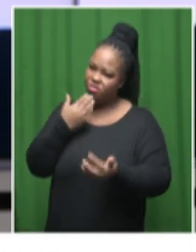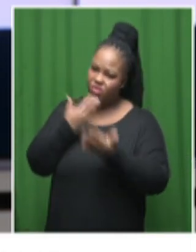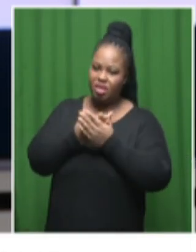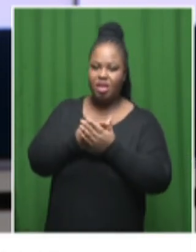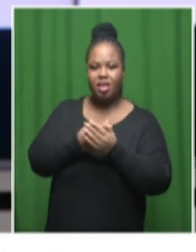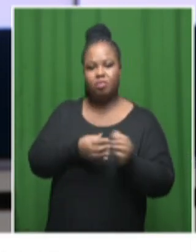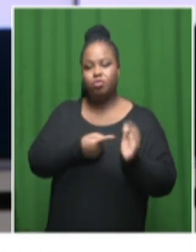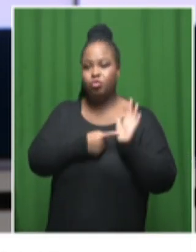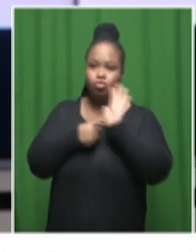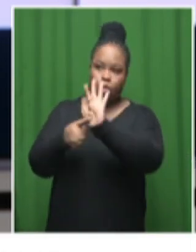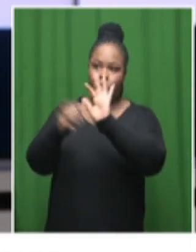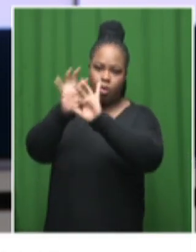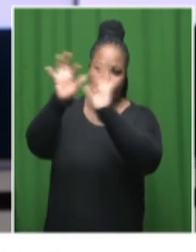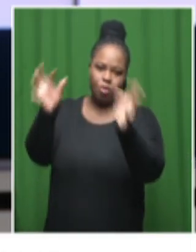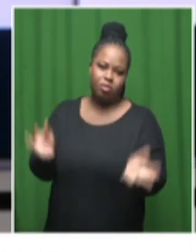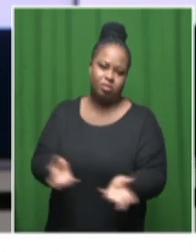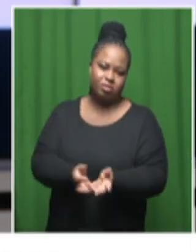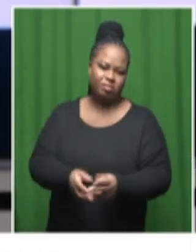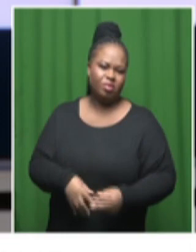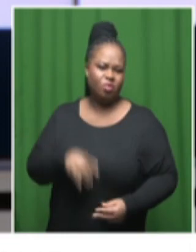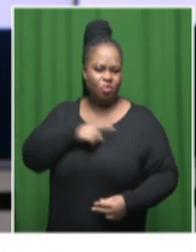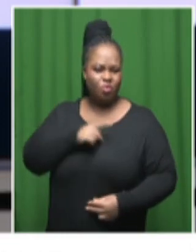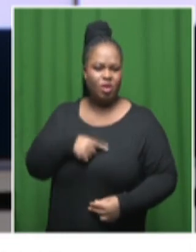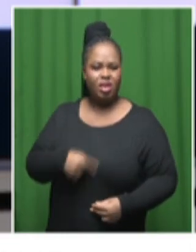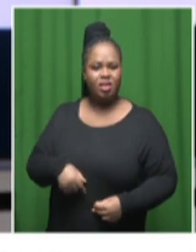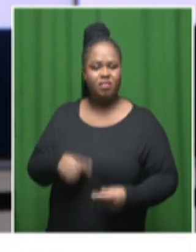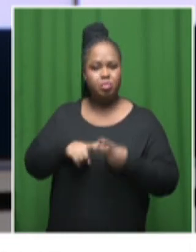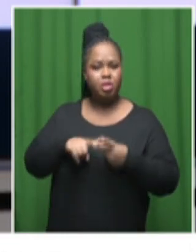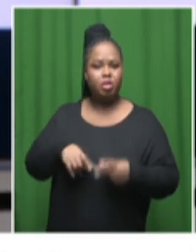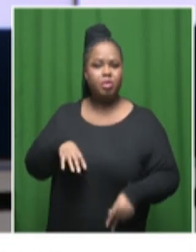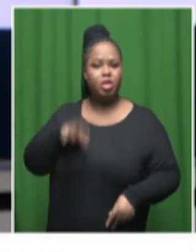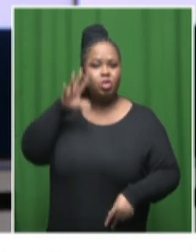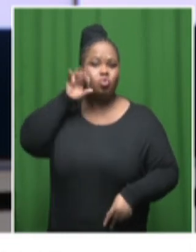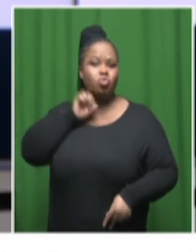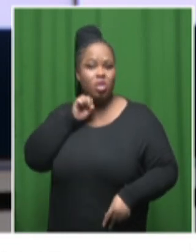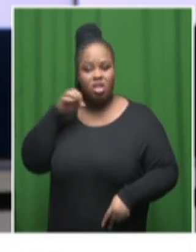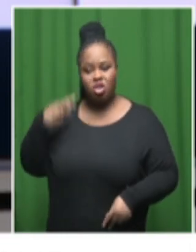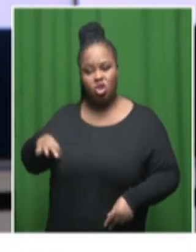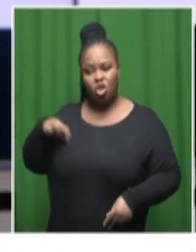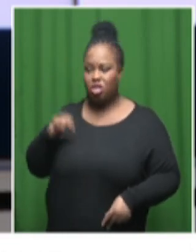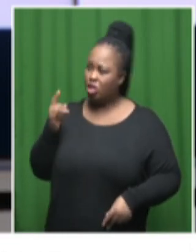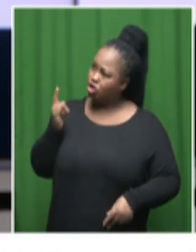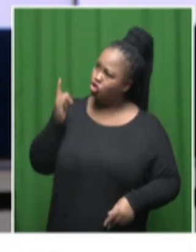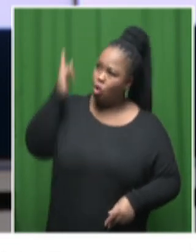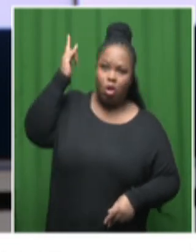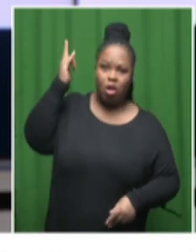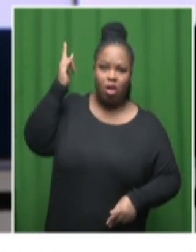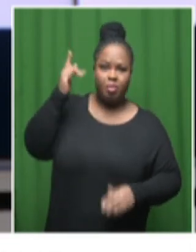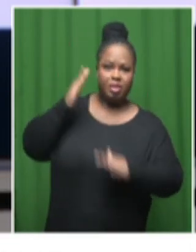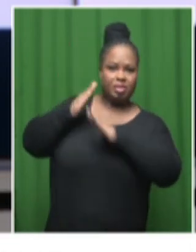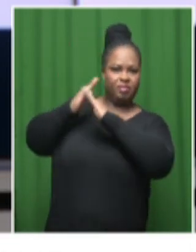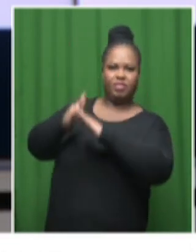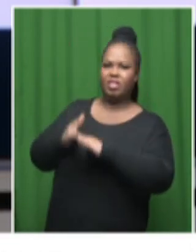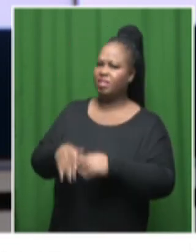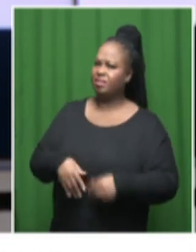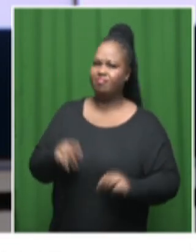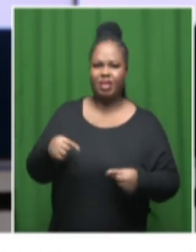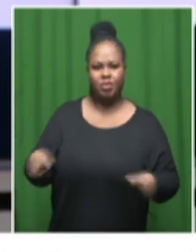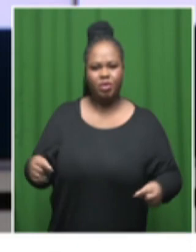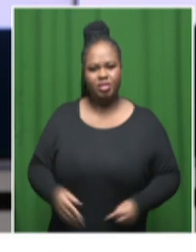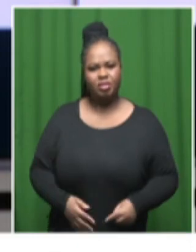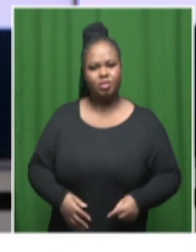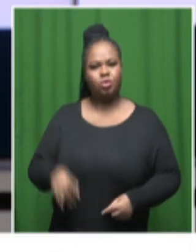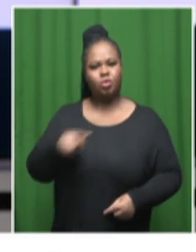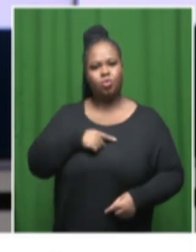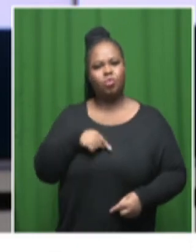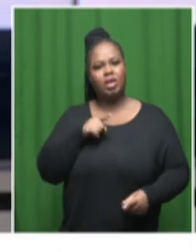the world. And I believe that, because when you look at the Sudanian girls, I mean, they are tall. Nobody can defend them in this world. I mean, Fowler will